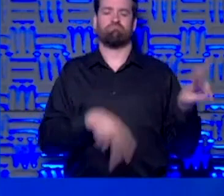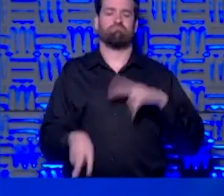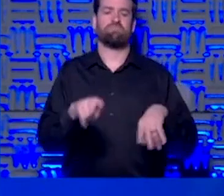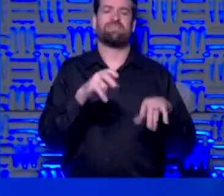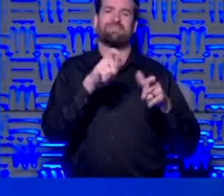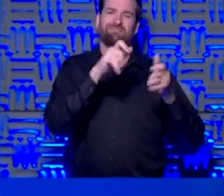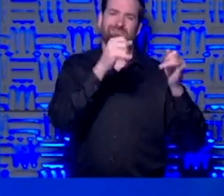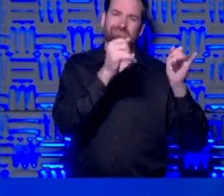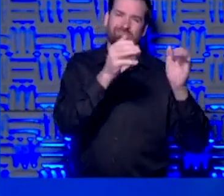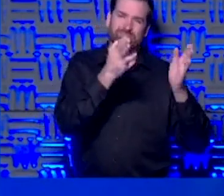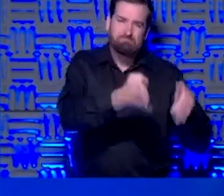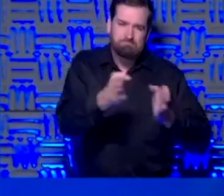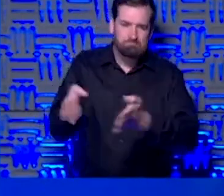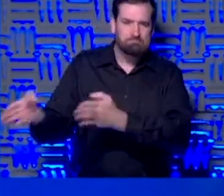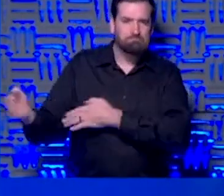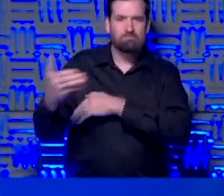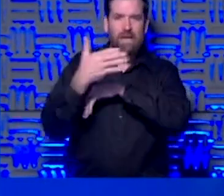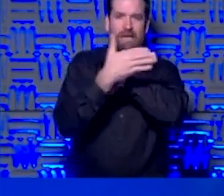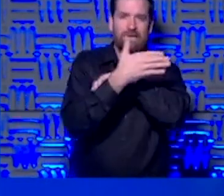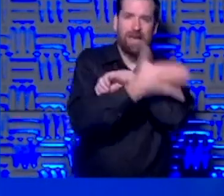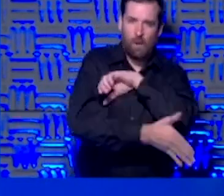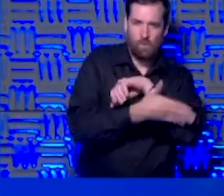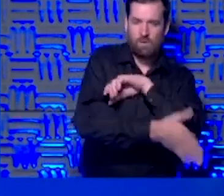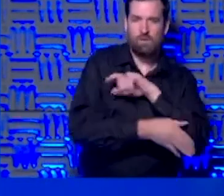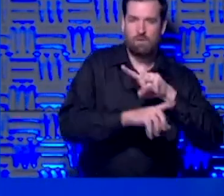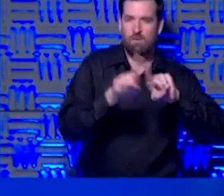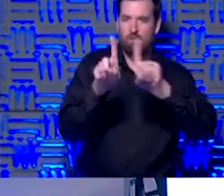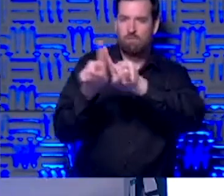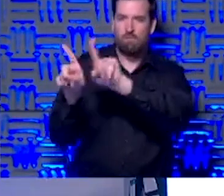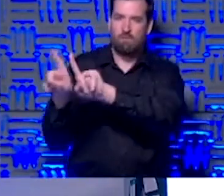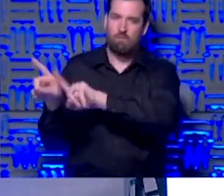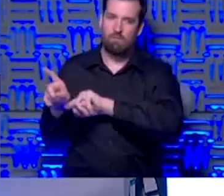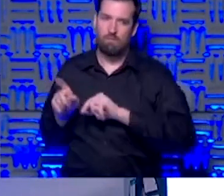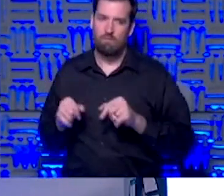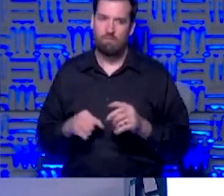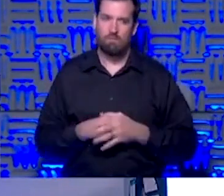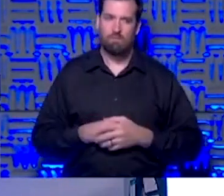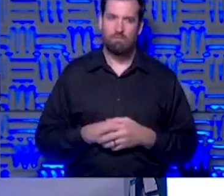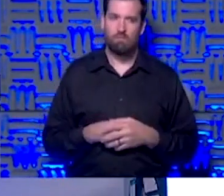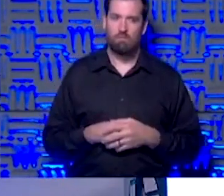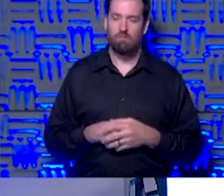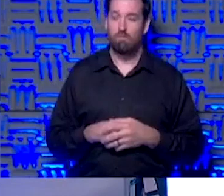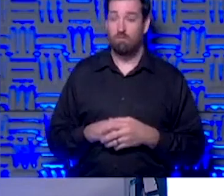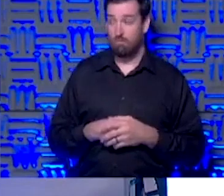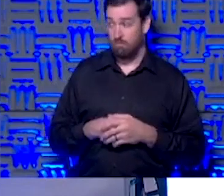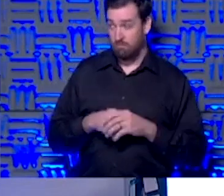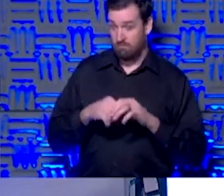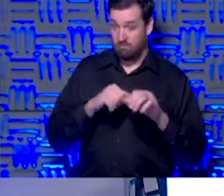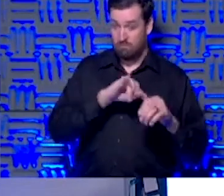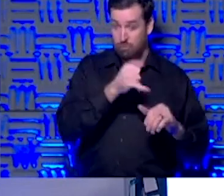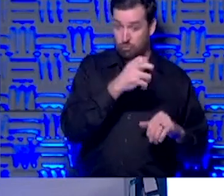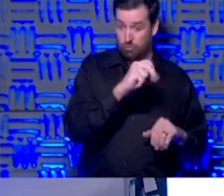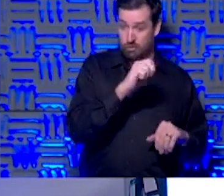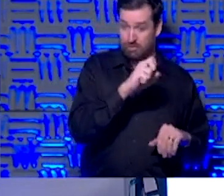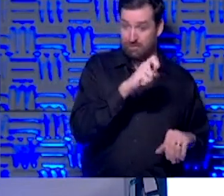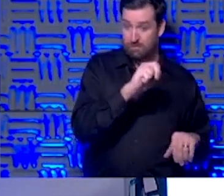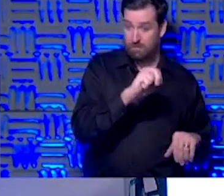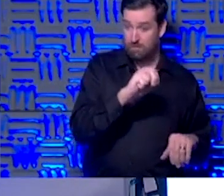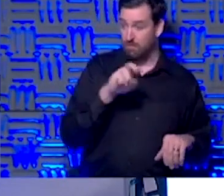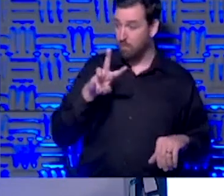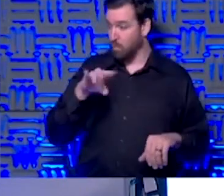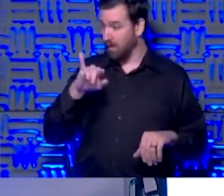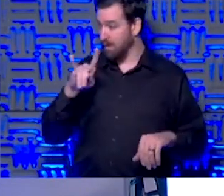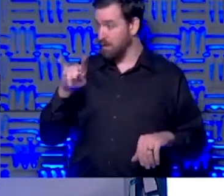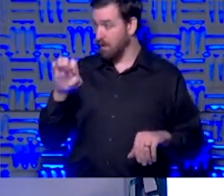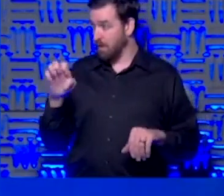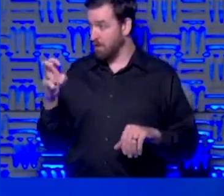county-by-county perspective, because every county is a little different. And so the same rules that apply to Johnson and Wyandotte apply out